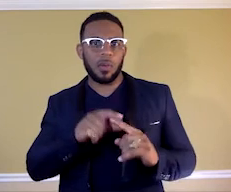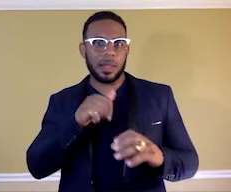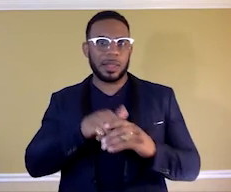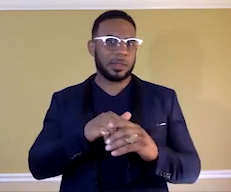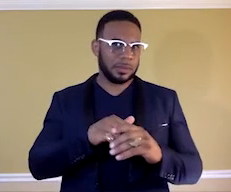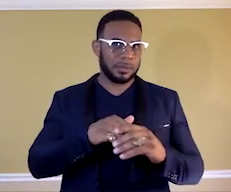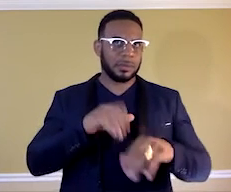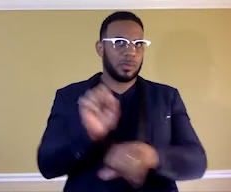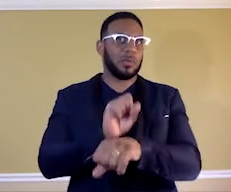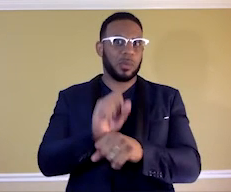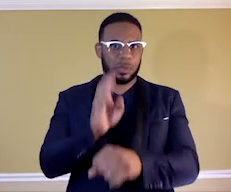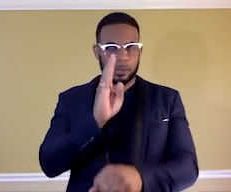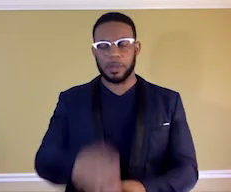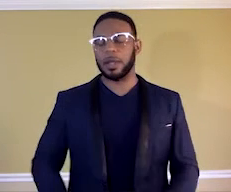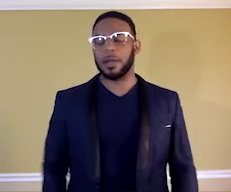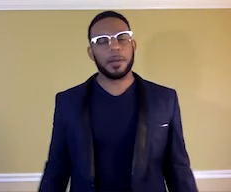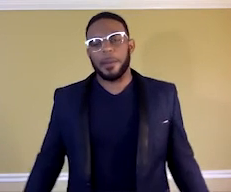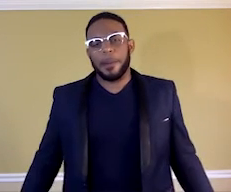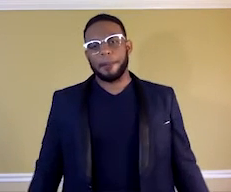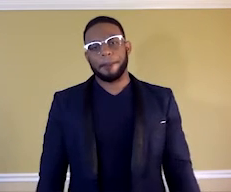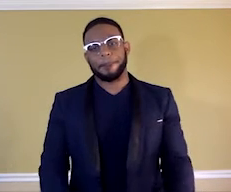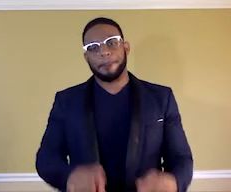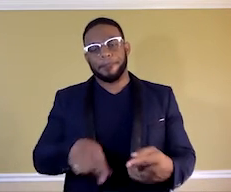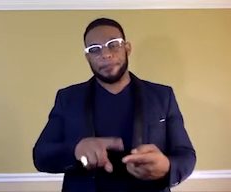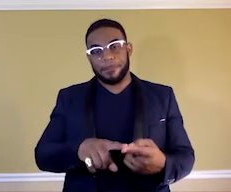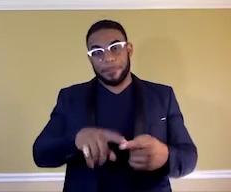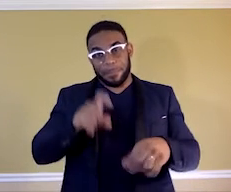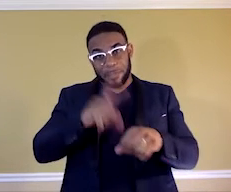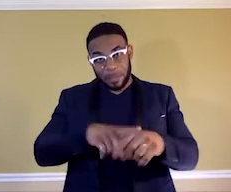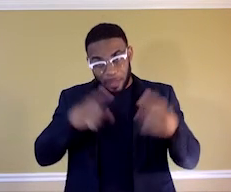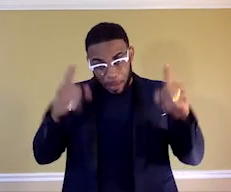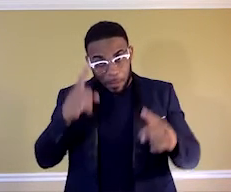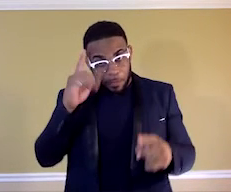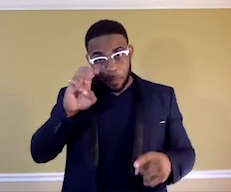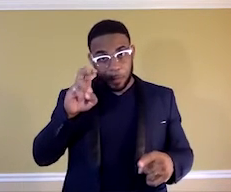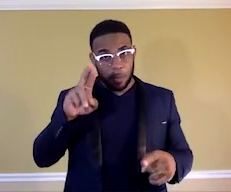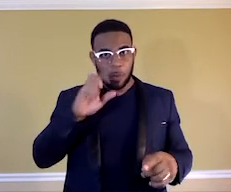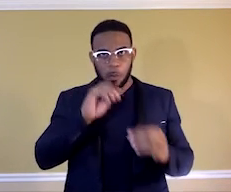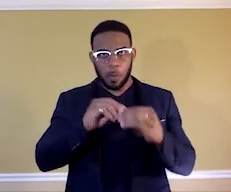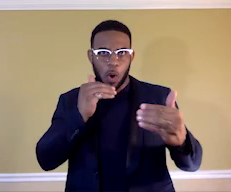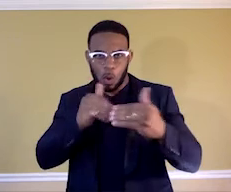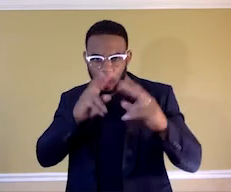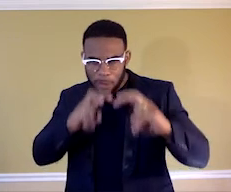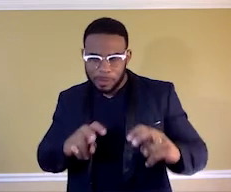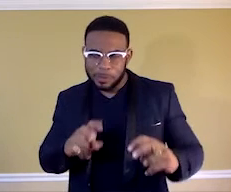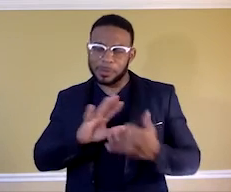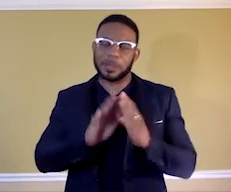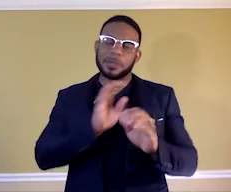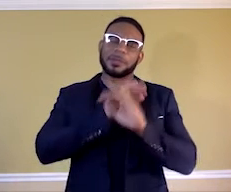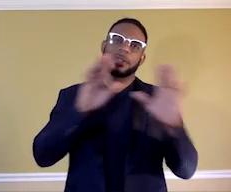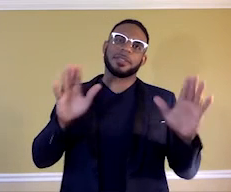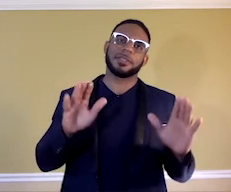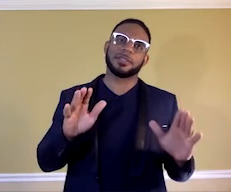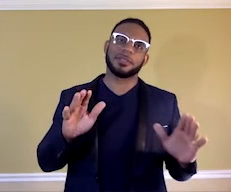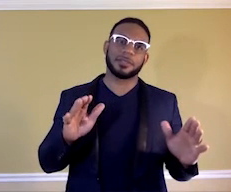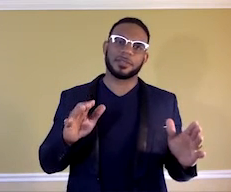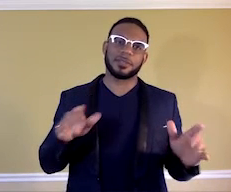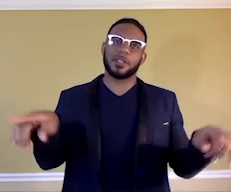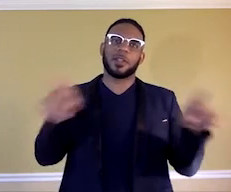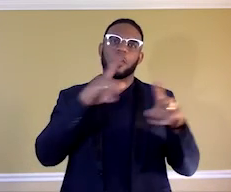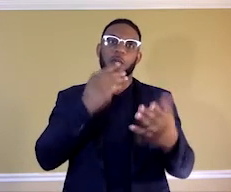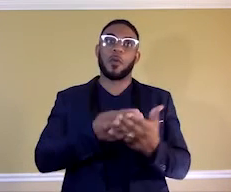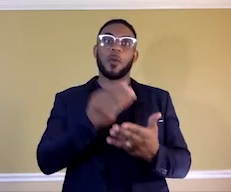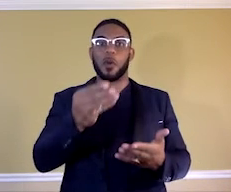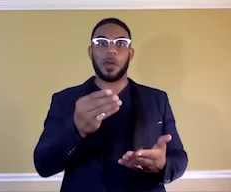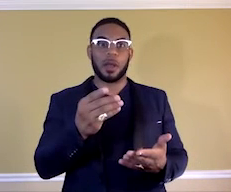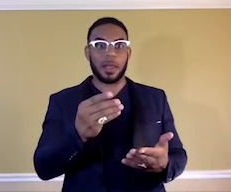line of duty. But when the time came for Beware to be more closely examined, it became clear that those who had